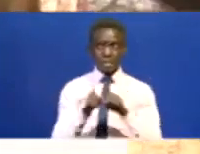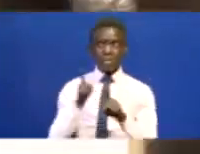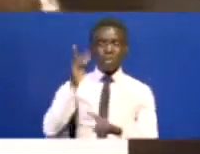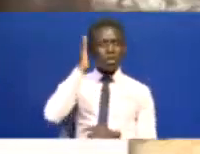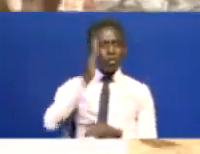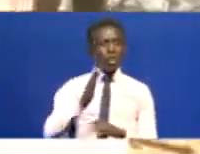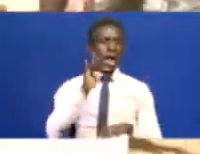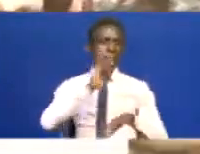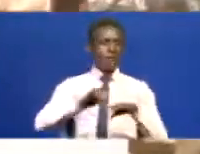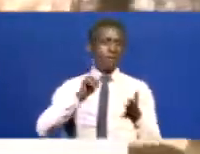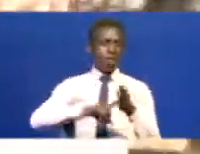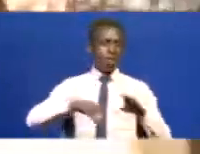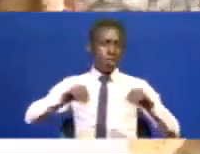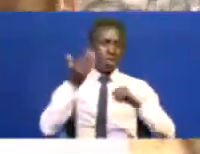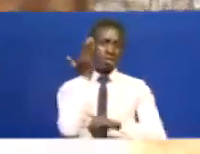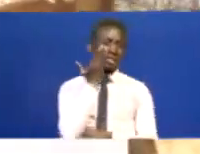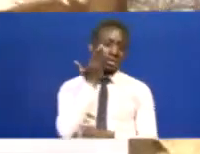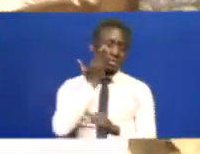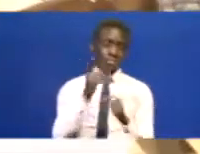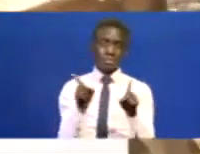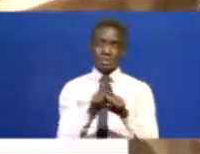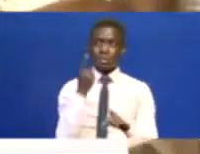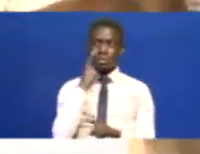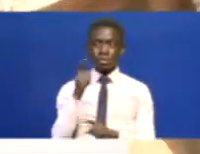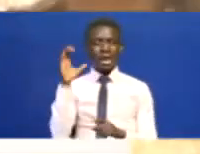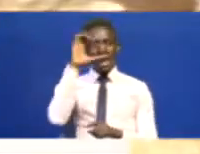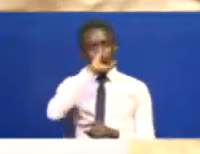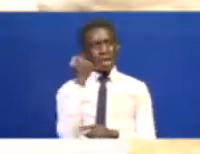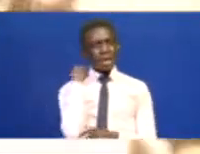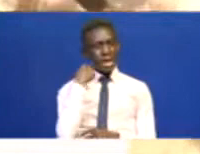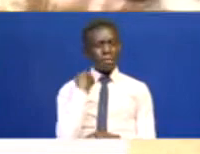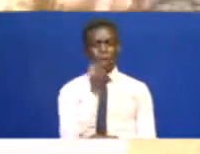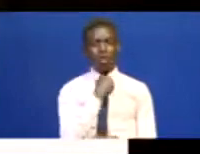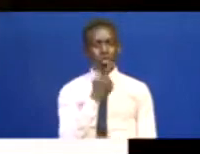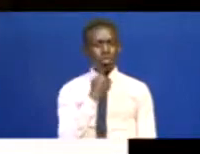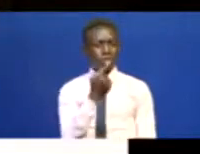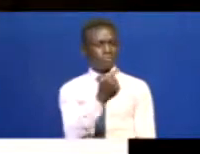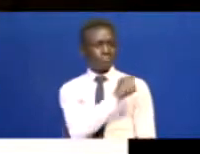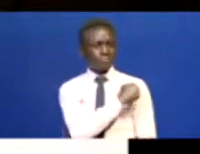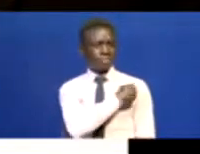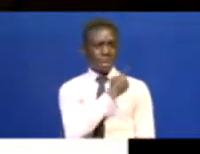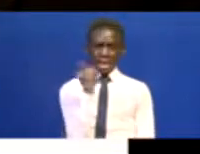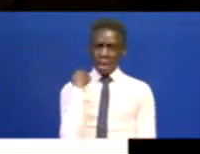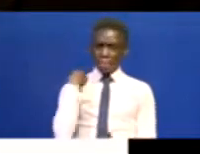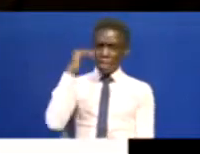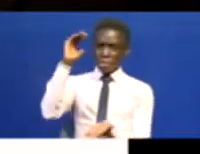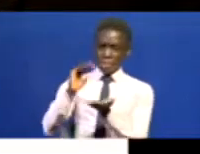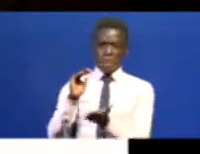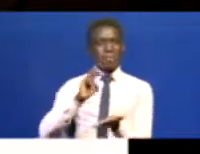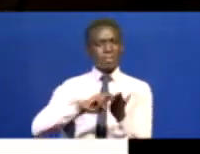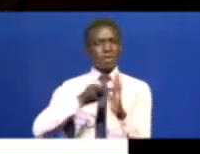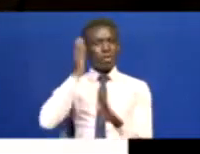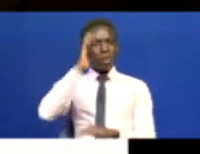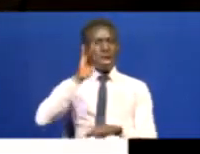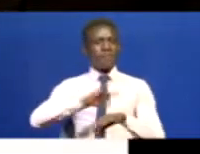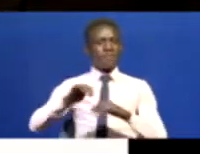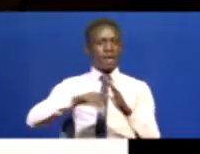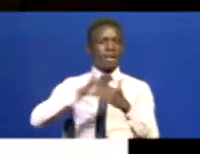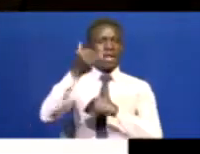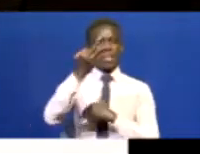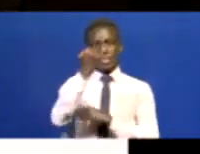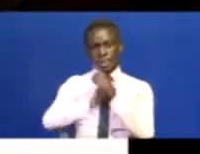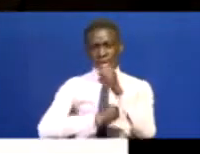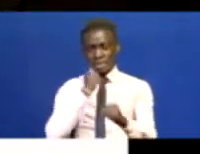meat. The shortage of veterinaries is likely to worsen in the next 2 years. Almost three-quarters of the technical